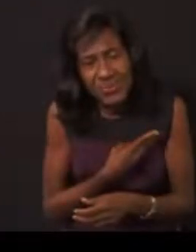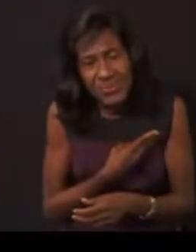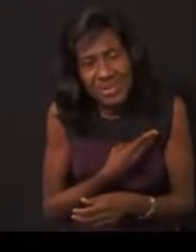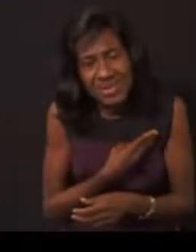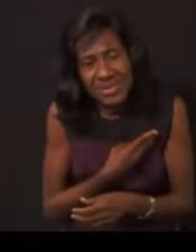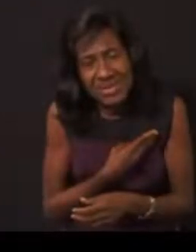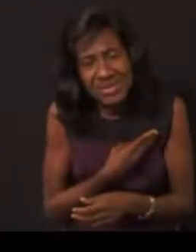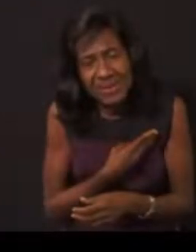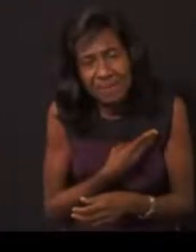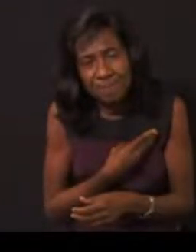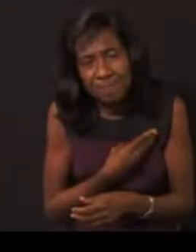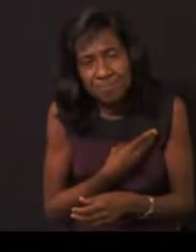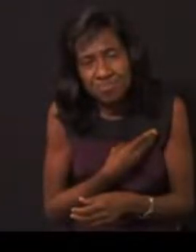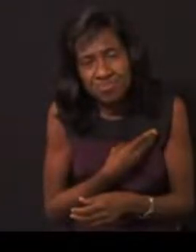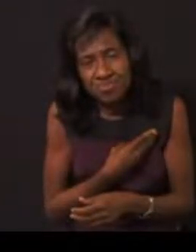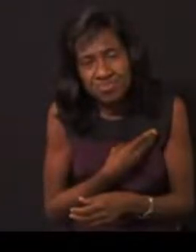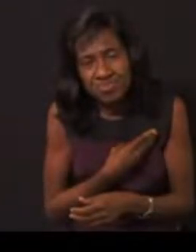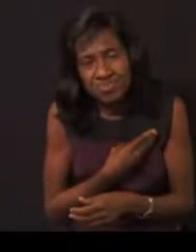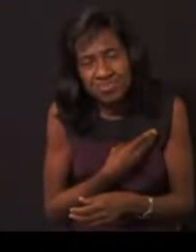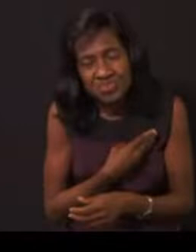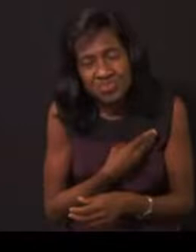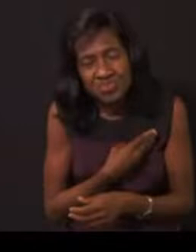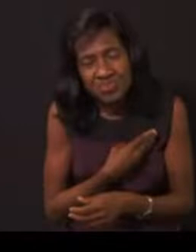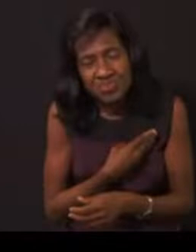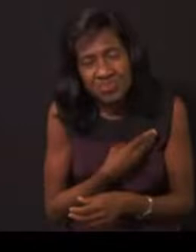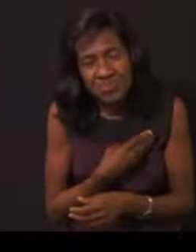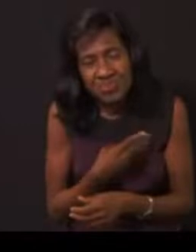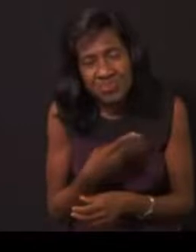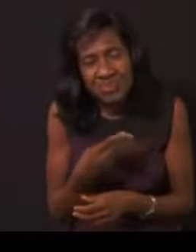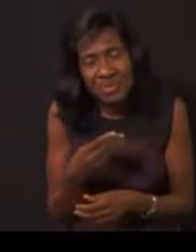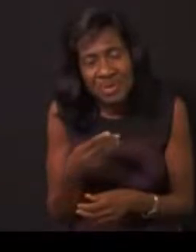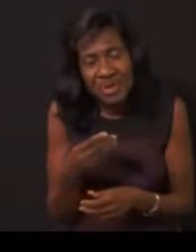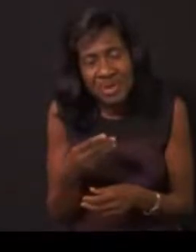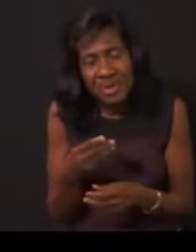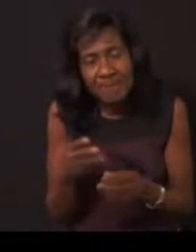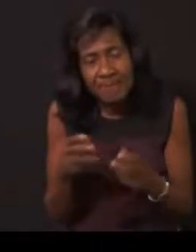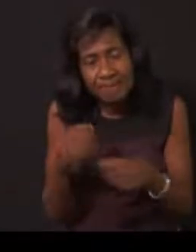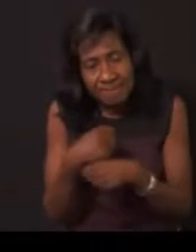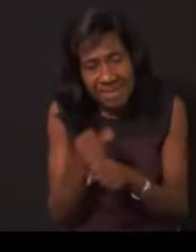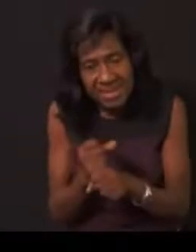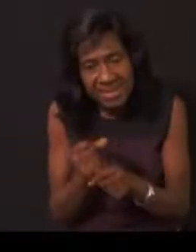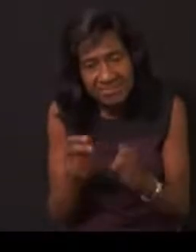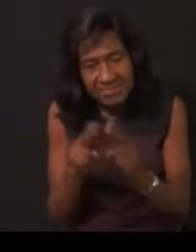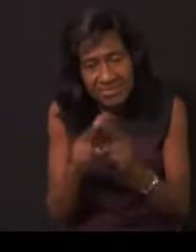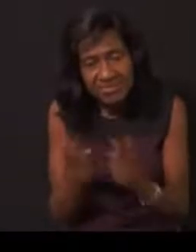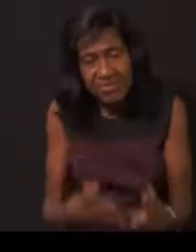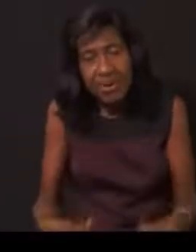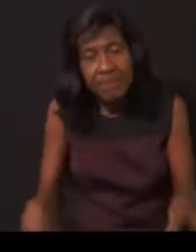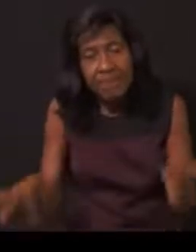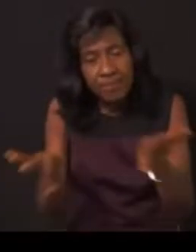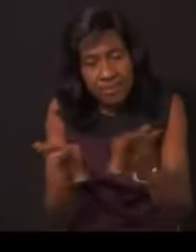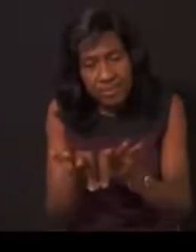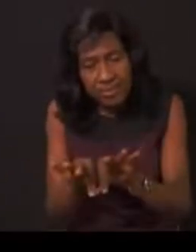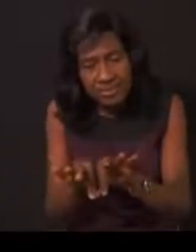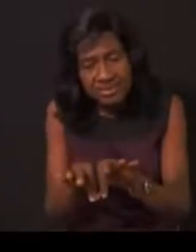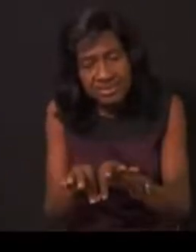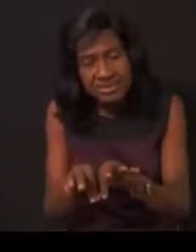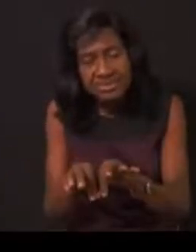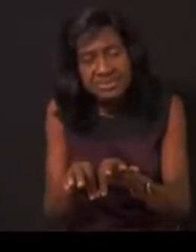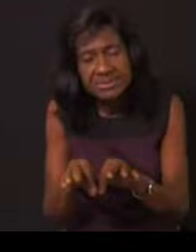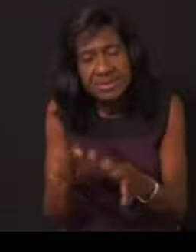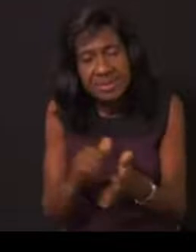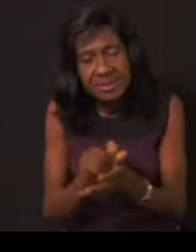that. And that is why we have always brought so much emphasis on trying to get